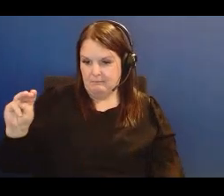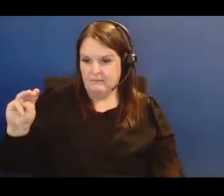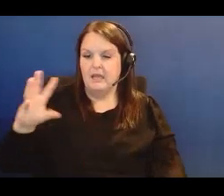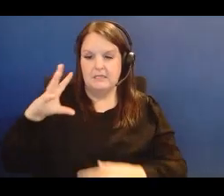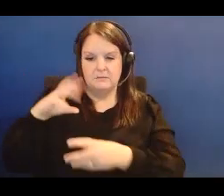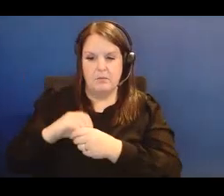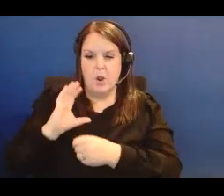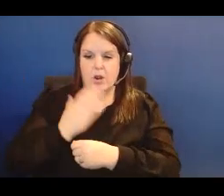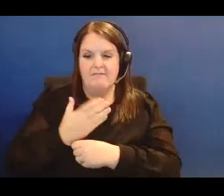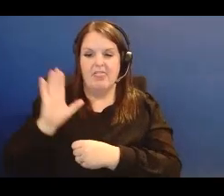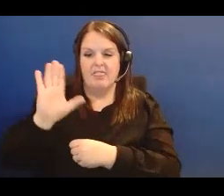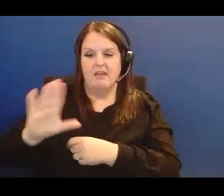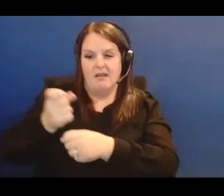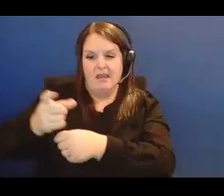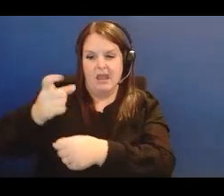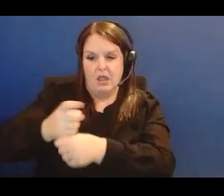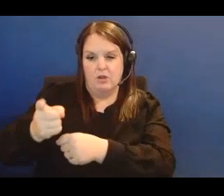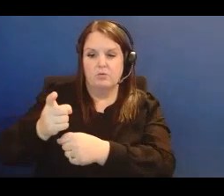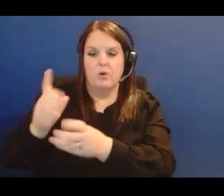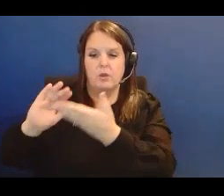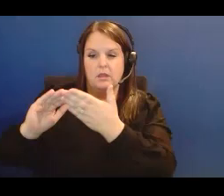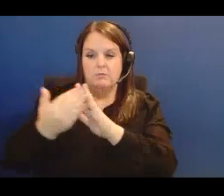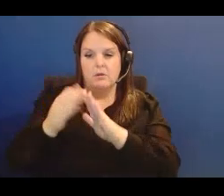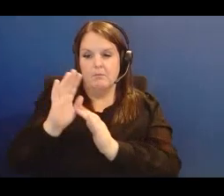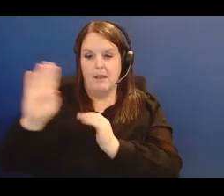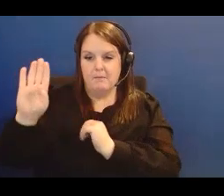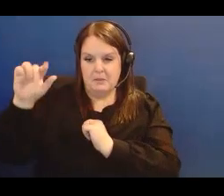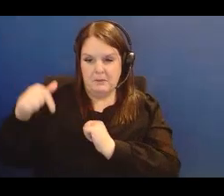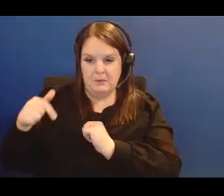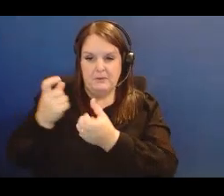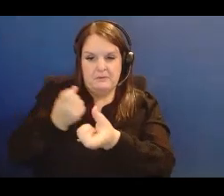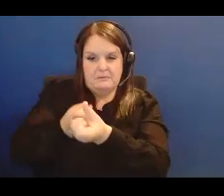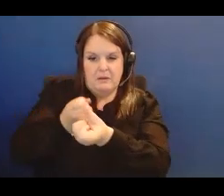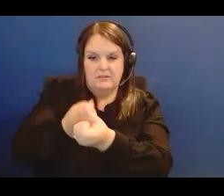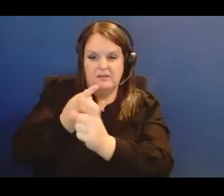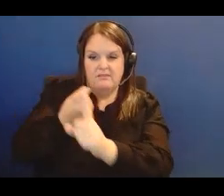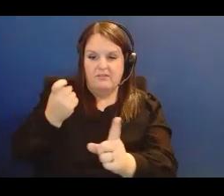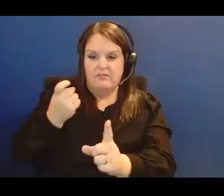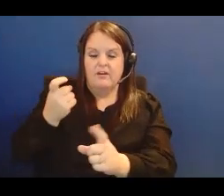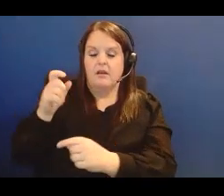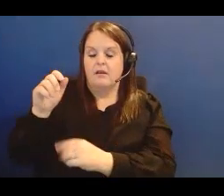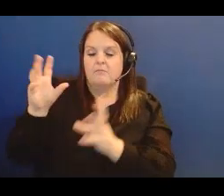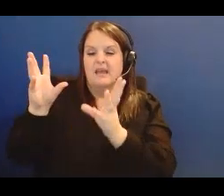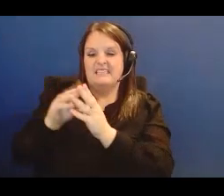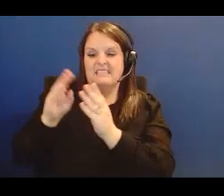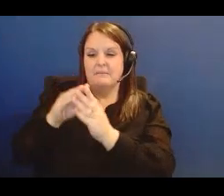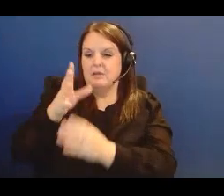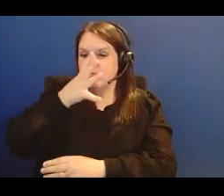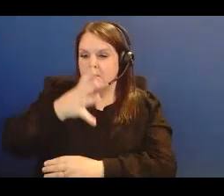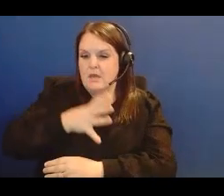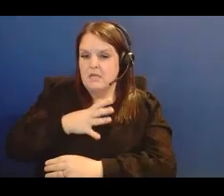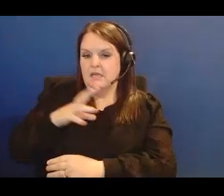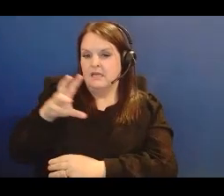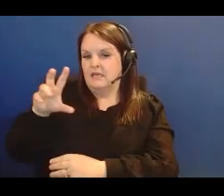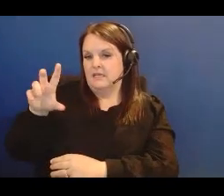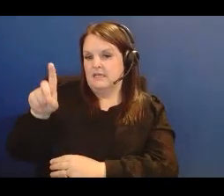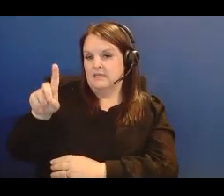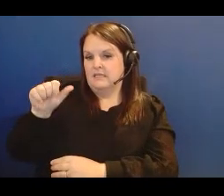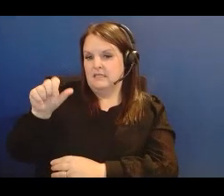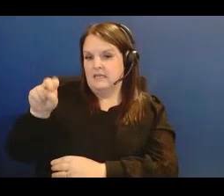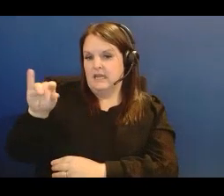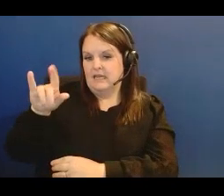of their annual community barbecue. And it was sponsored by Assemblywoman Danielle Monroe Moreno. It was designed to